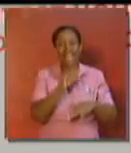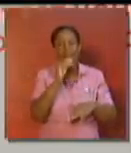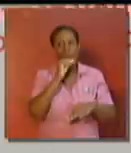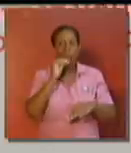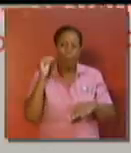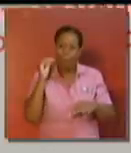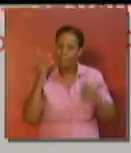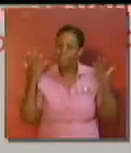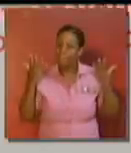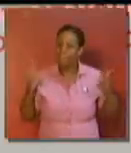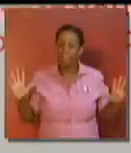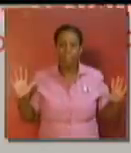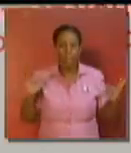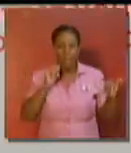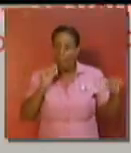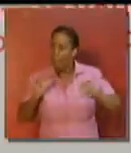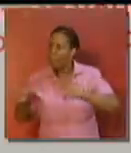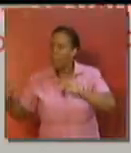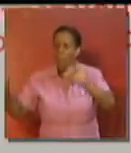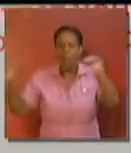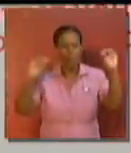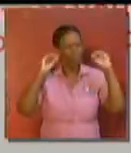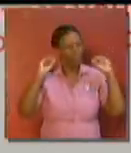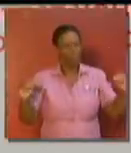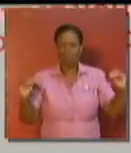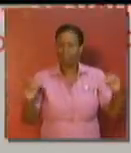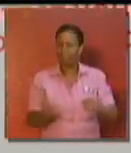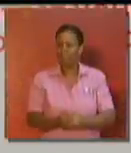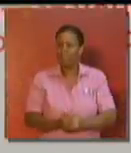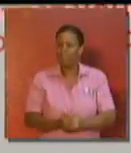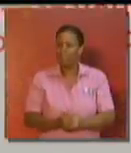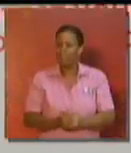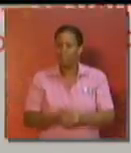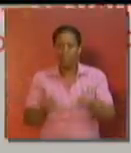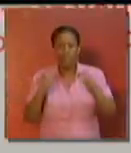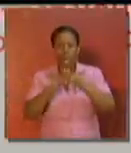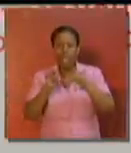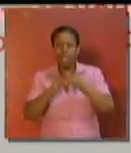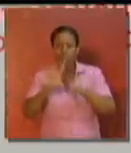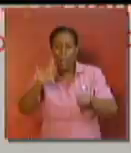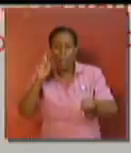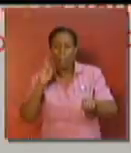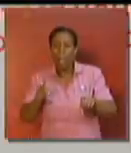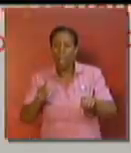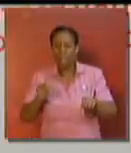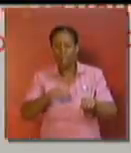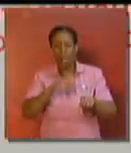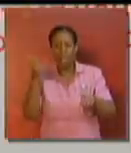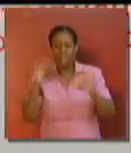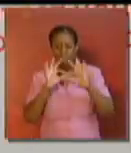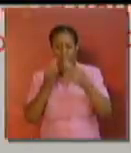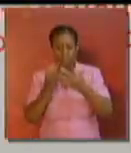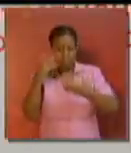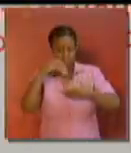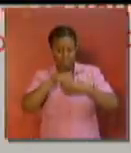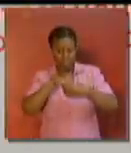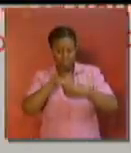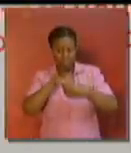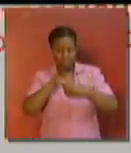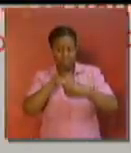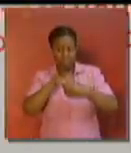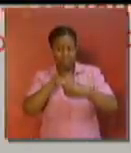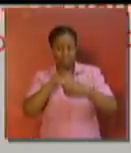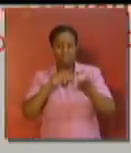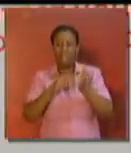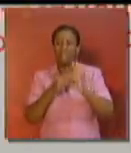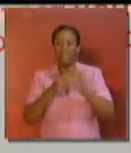isolate yourself from the other members of the household. Sometimes that's a little more difficult depending on how many people there are in the